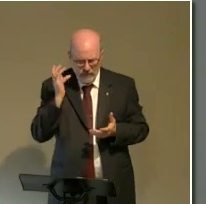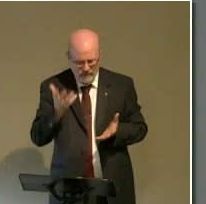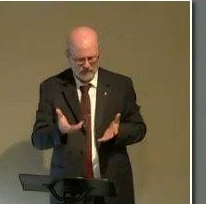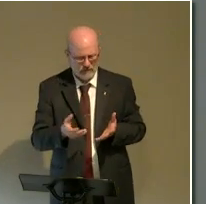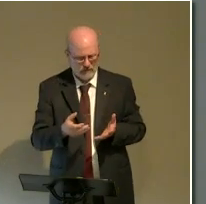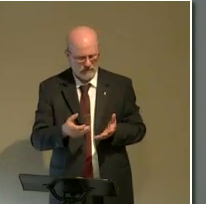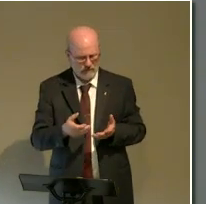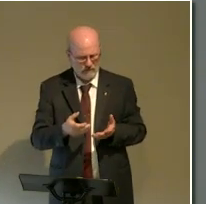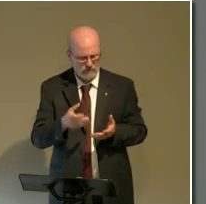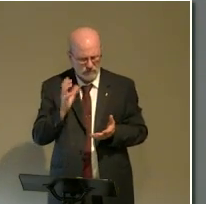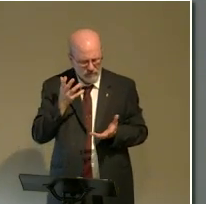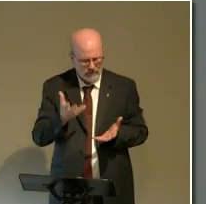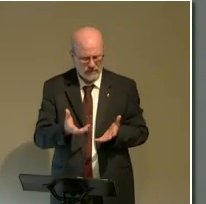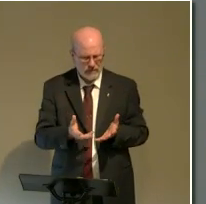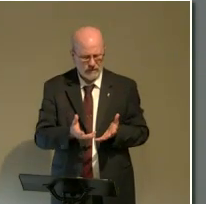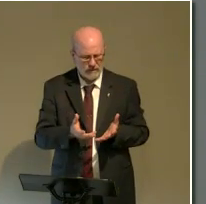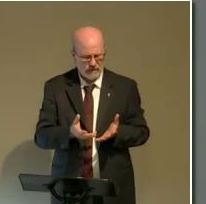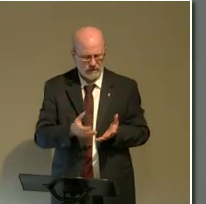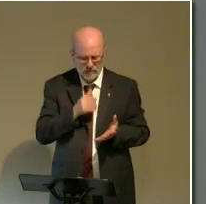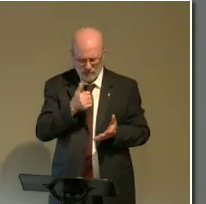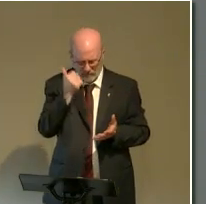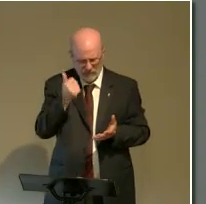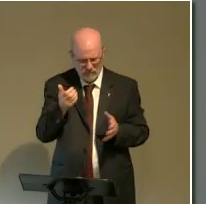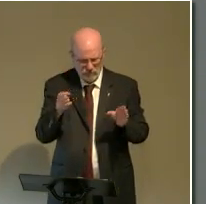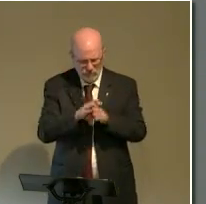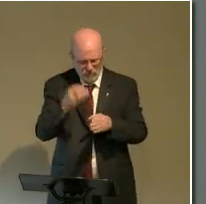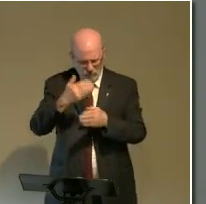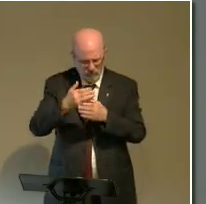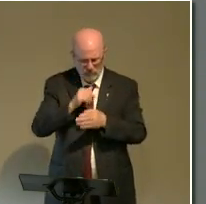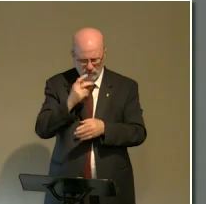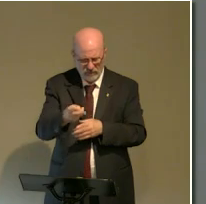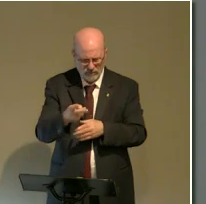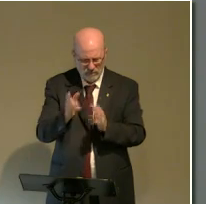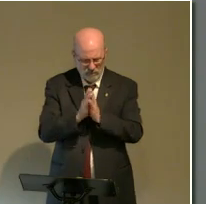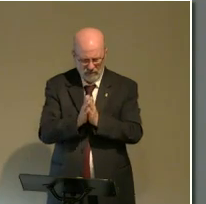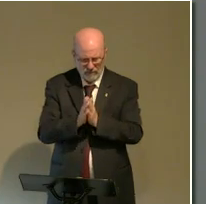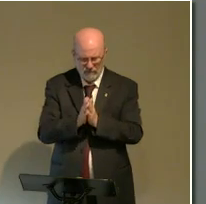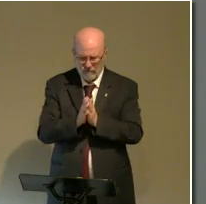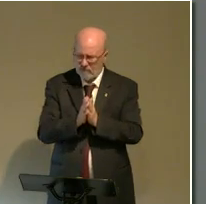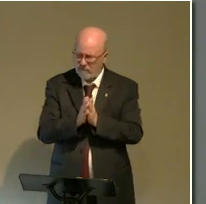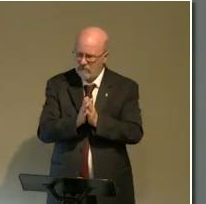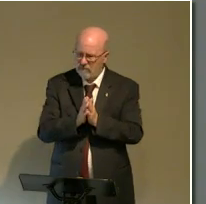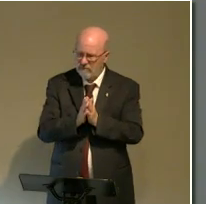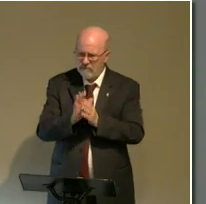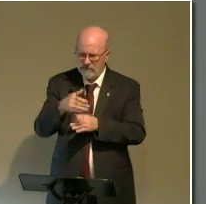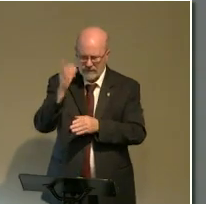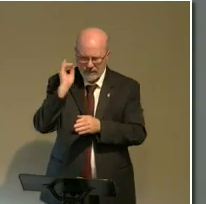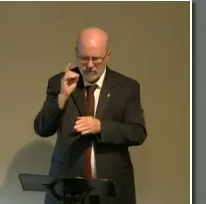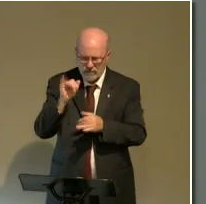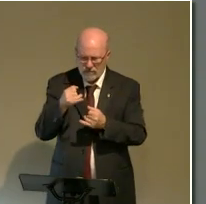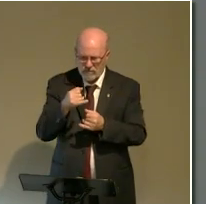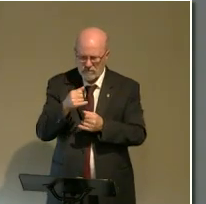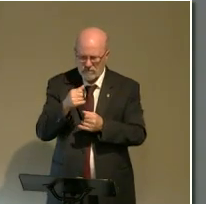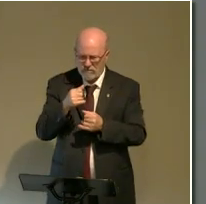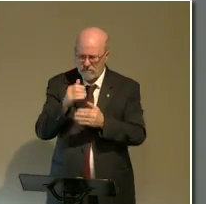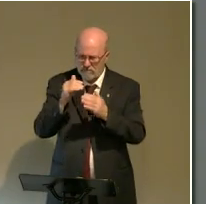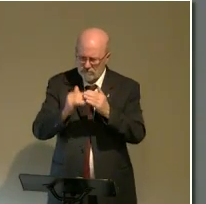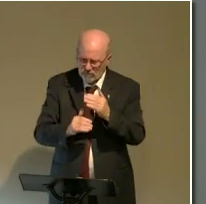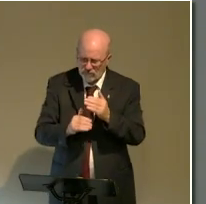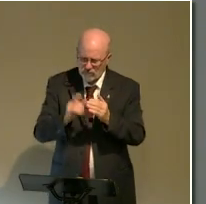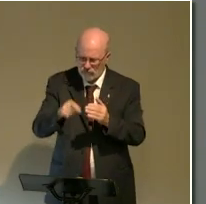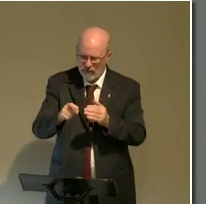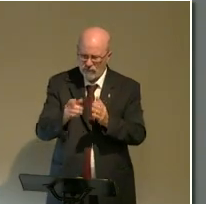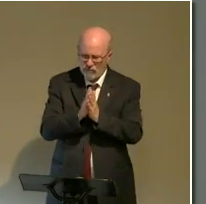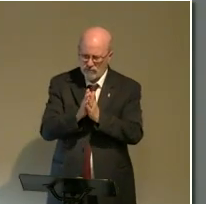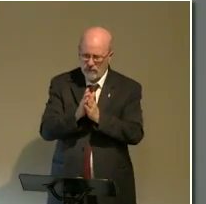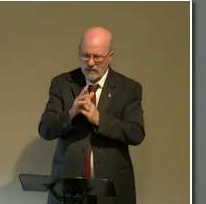Are you okay in the head? Don't be dumb. Close the windows so they don't see you and just pray. Hey, Daniel, just take it down a notch. Do you have to